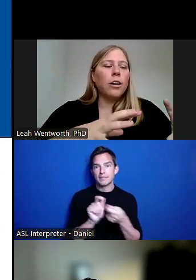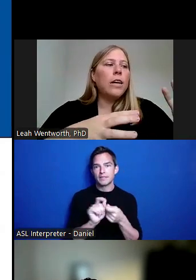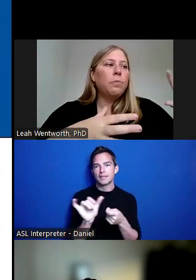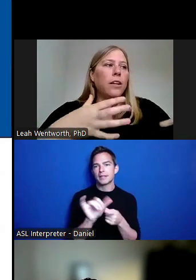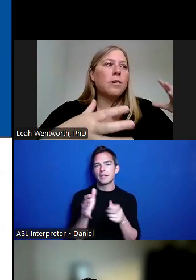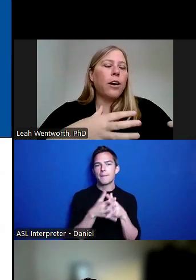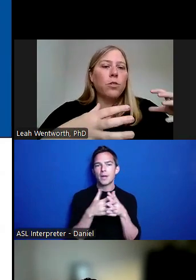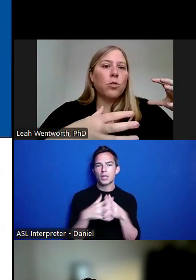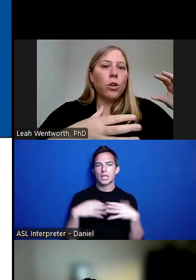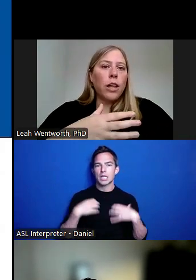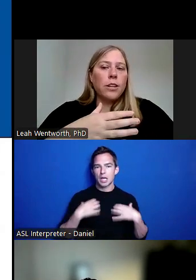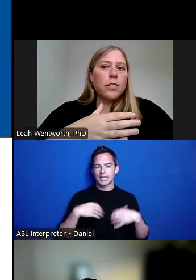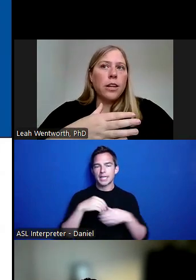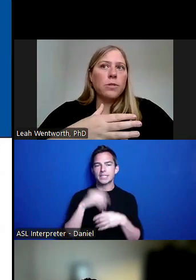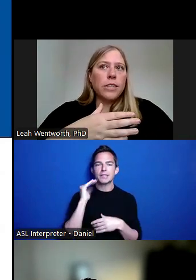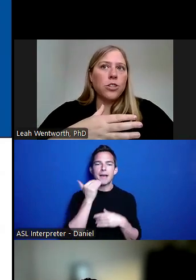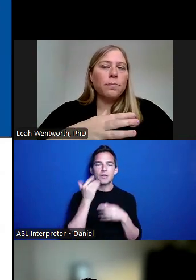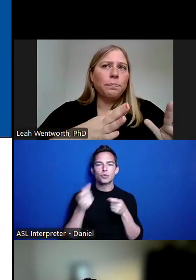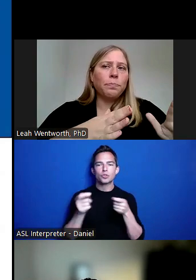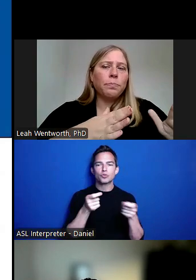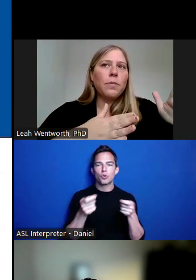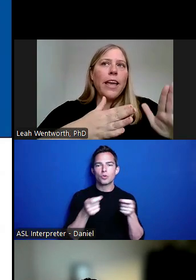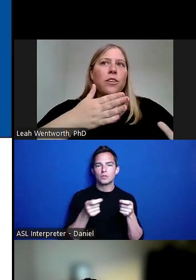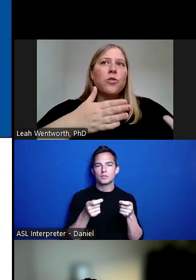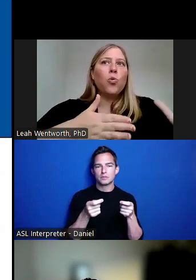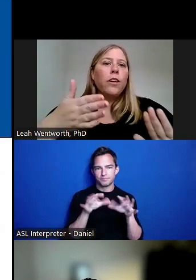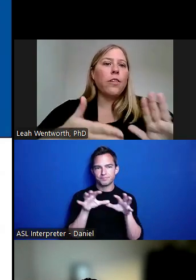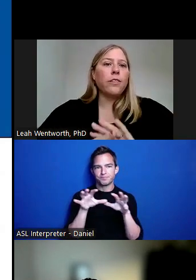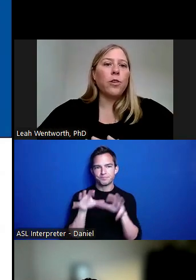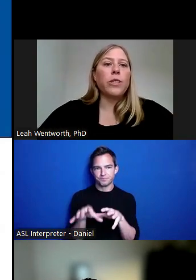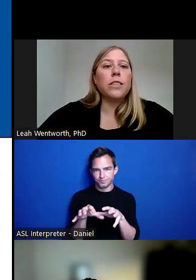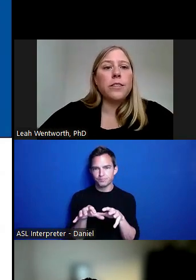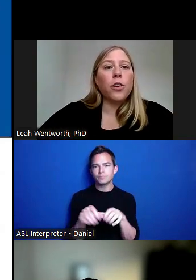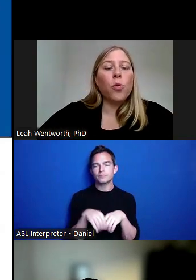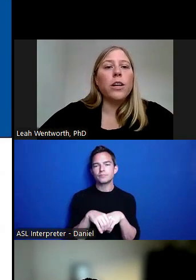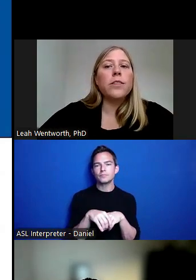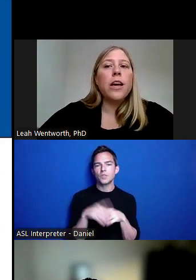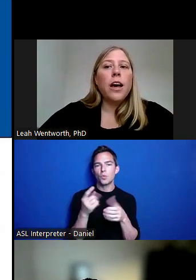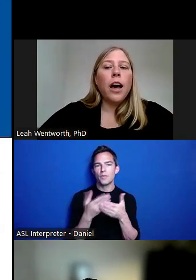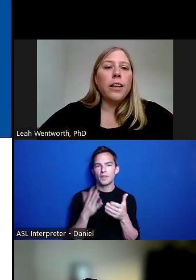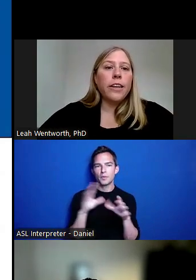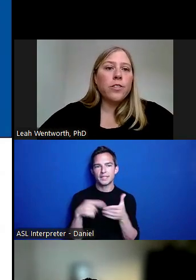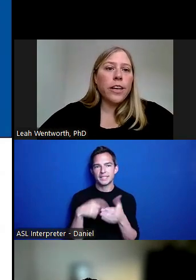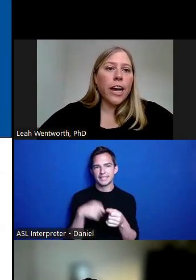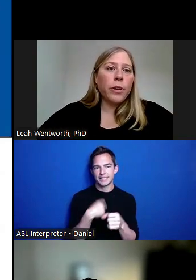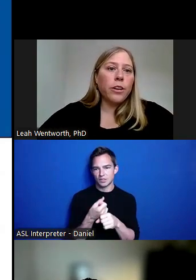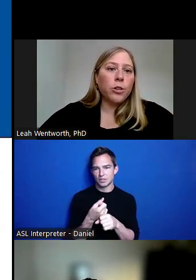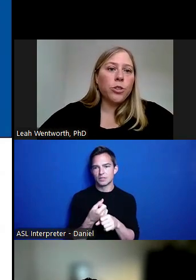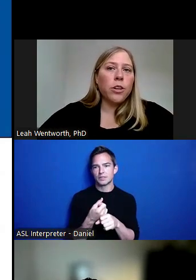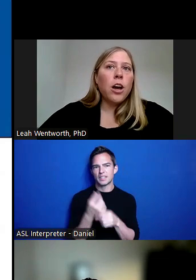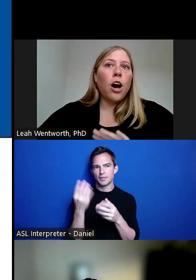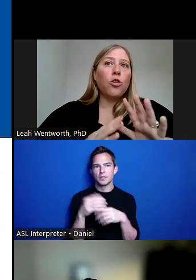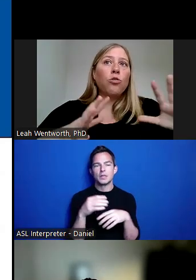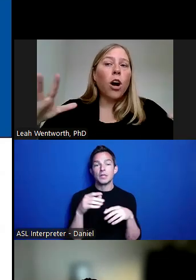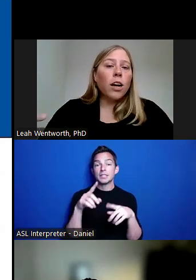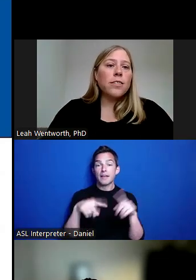American Lung in tobacco control and cessation. And one of the things that we did this year was diversity, equity,